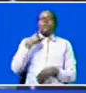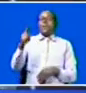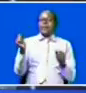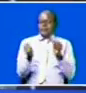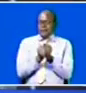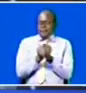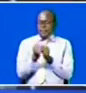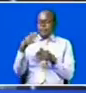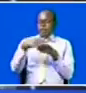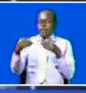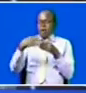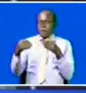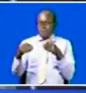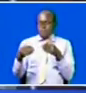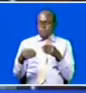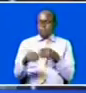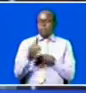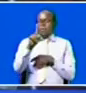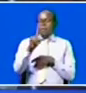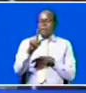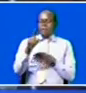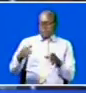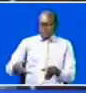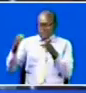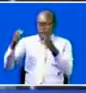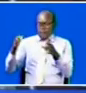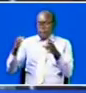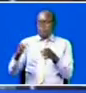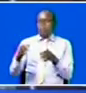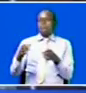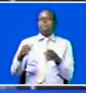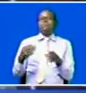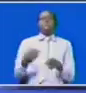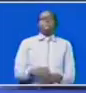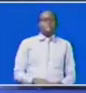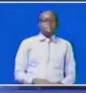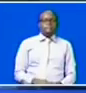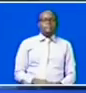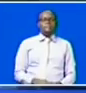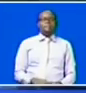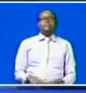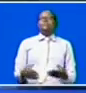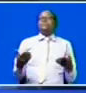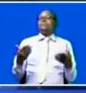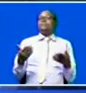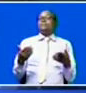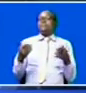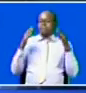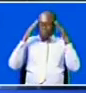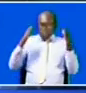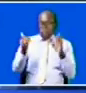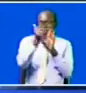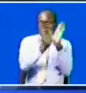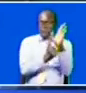US$110 per metric tons on particle board. And the Big Four agenda will not be easy